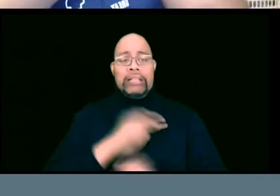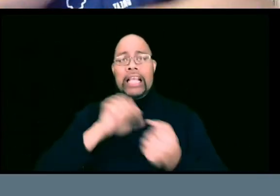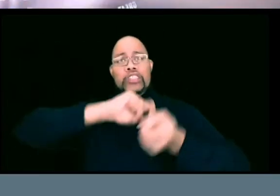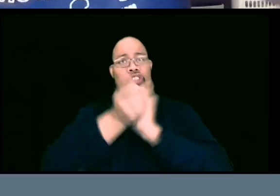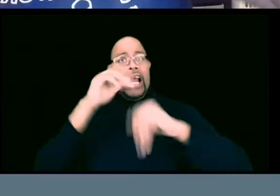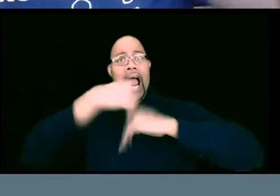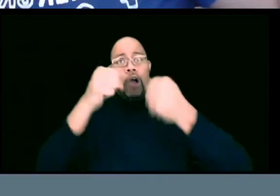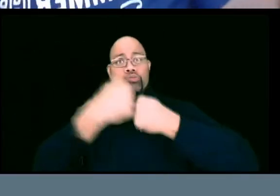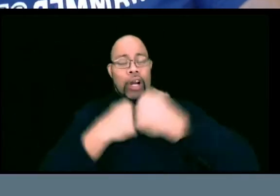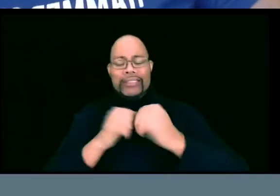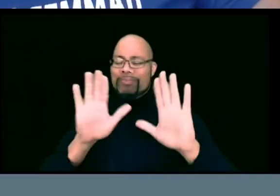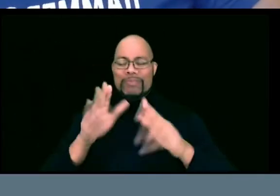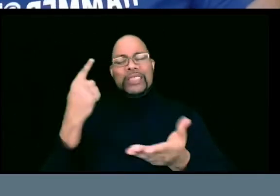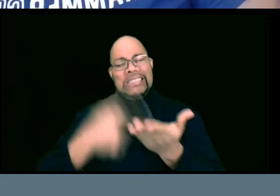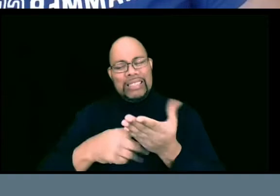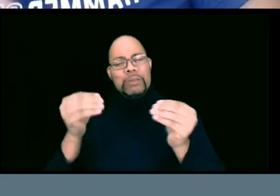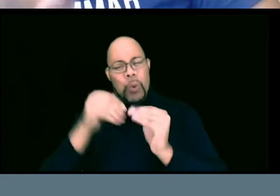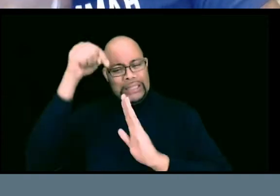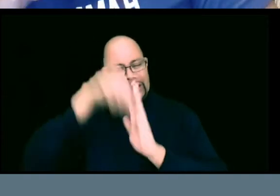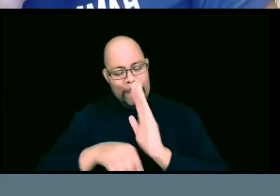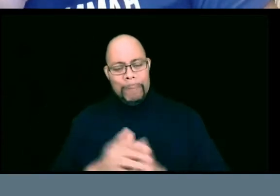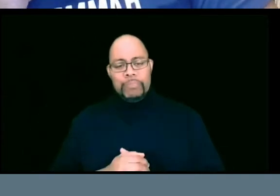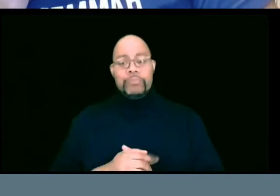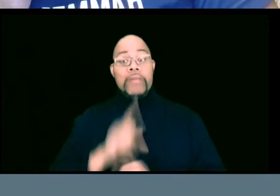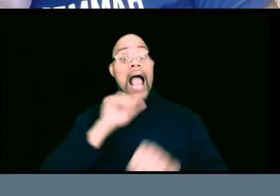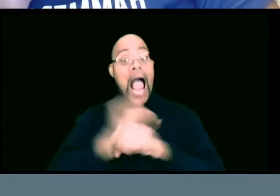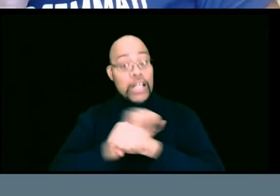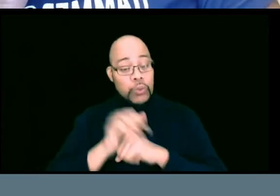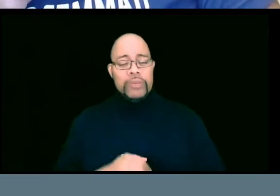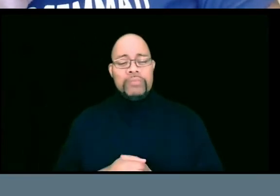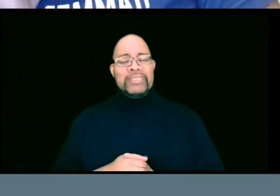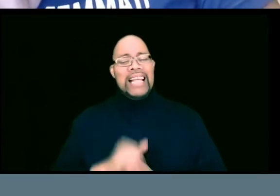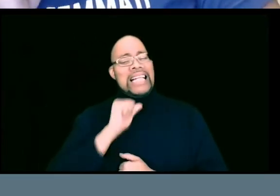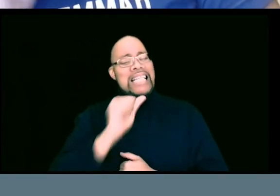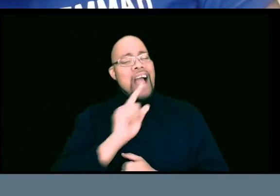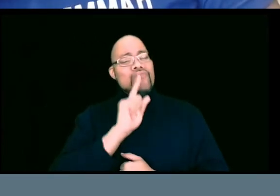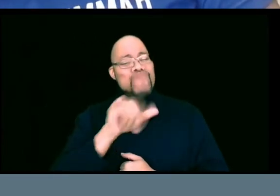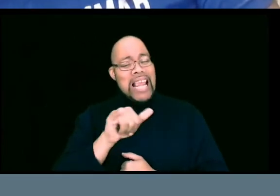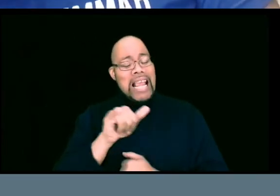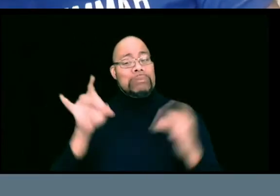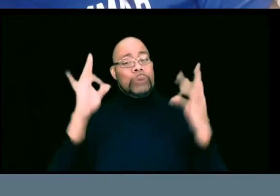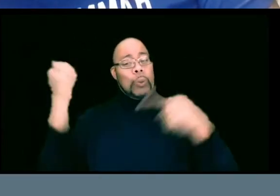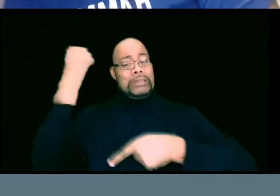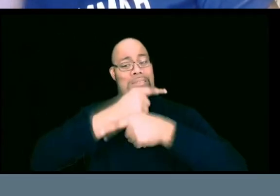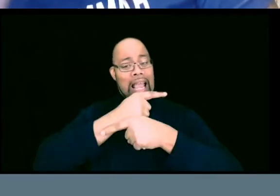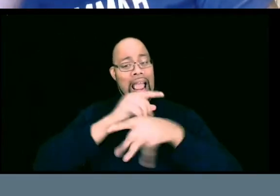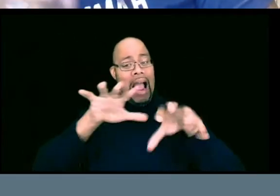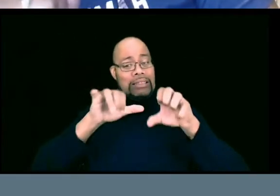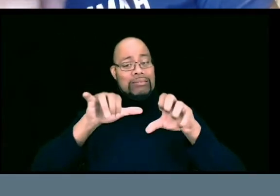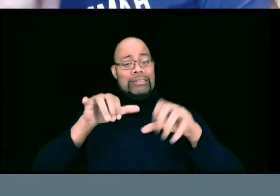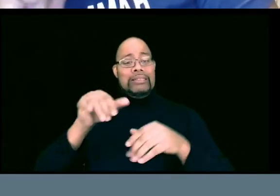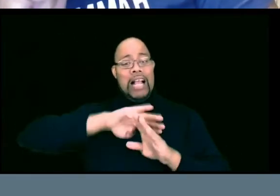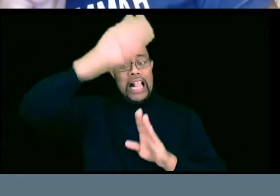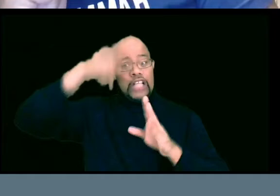It could change the way that Antarctica is structured. Let's talk a little bit about that. In actuality, it's not necessarily the